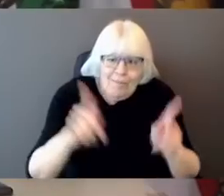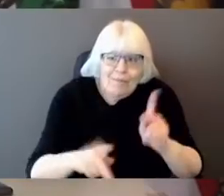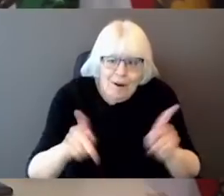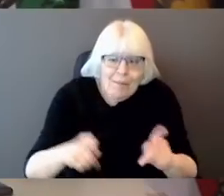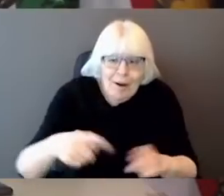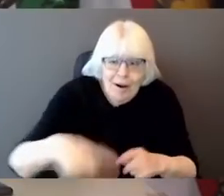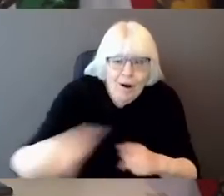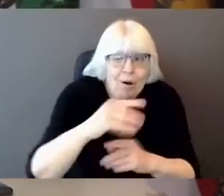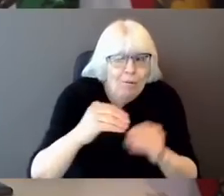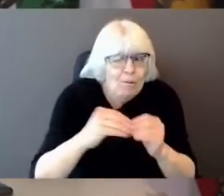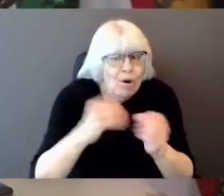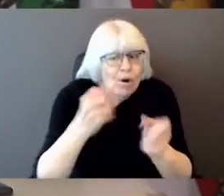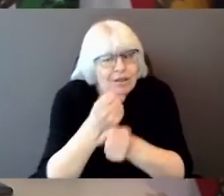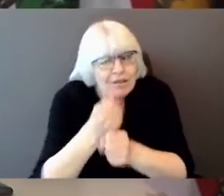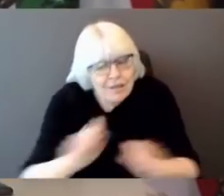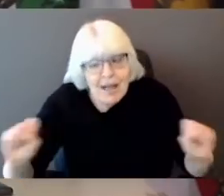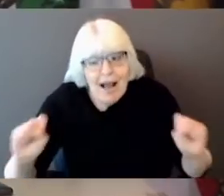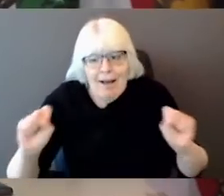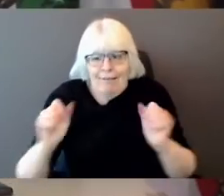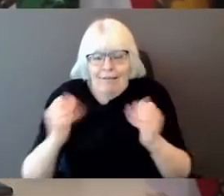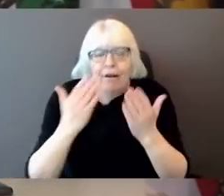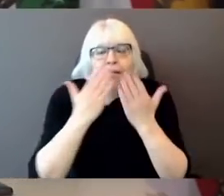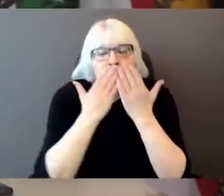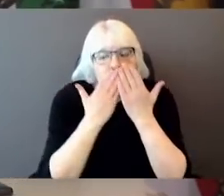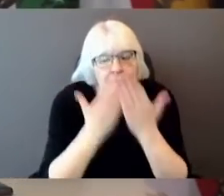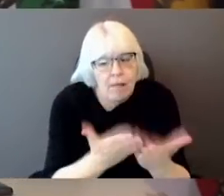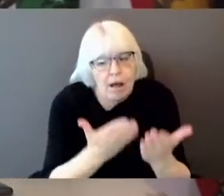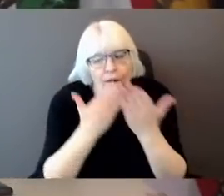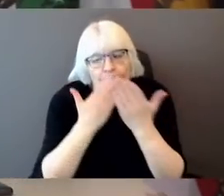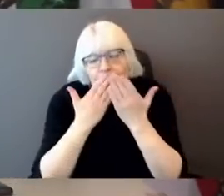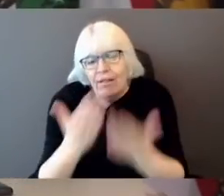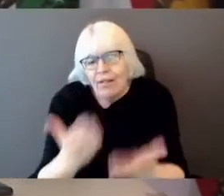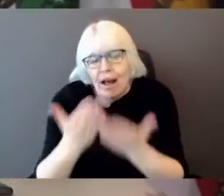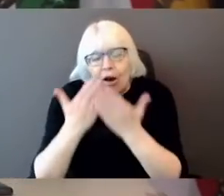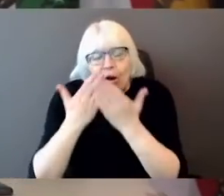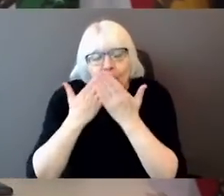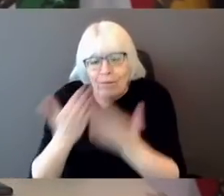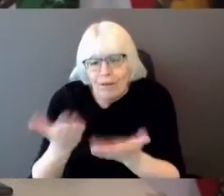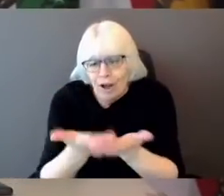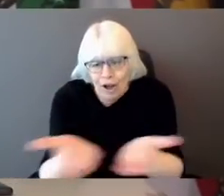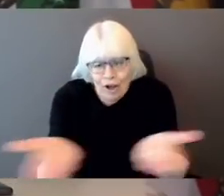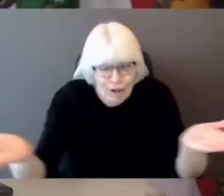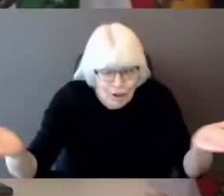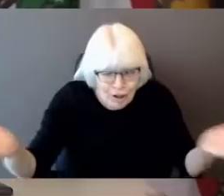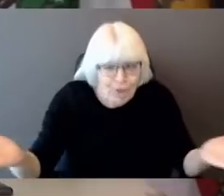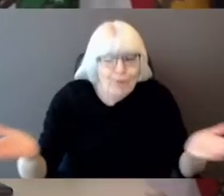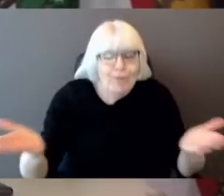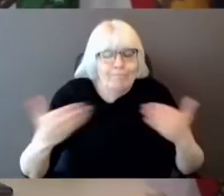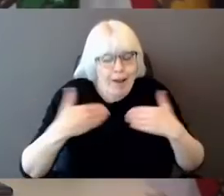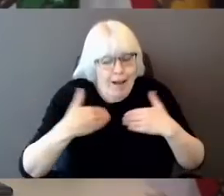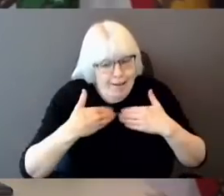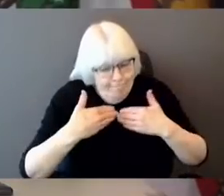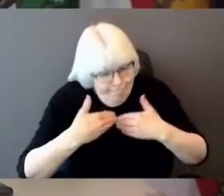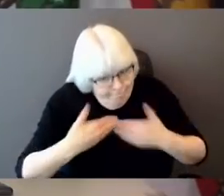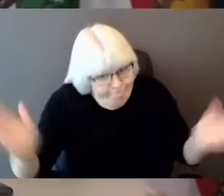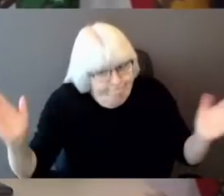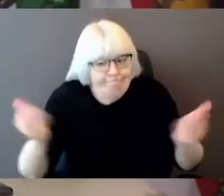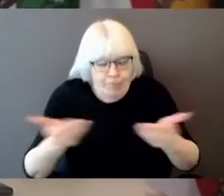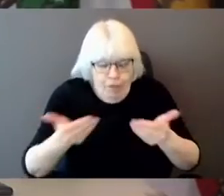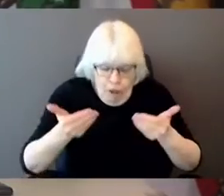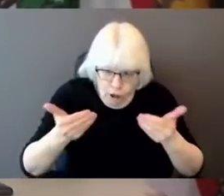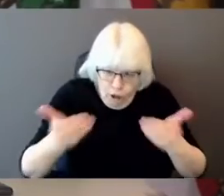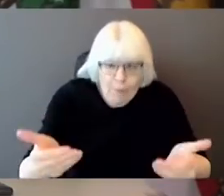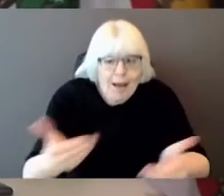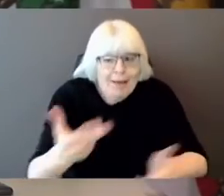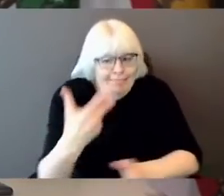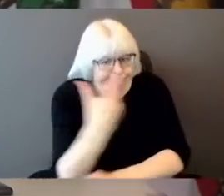gratitude that I have, that we have, to all of you for such selfless endeavor. I think we are at a point,